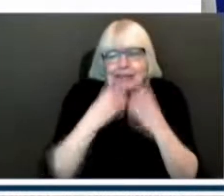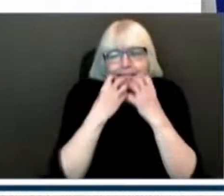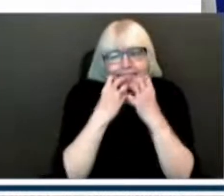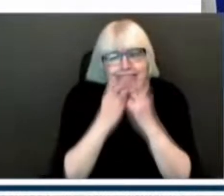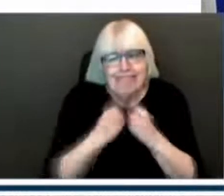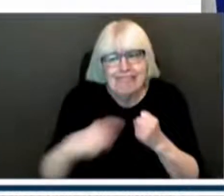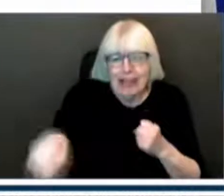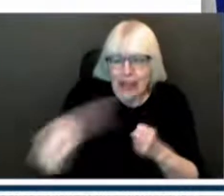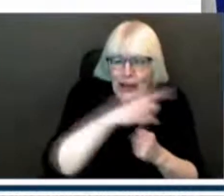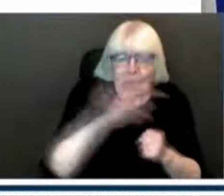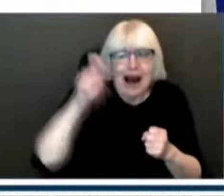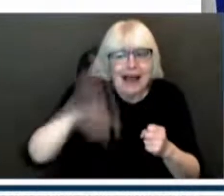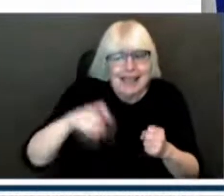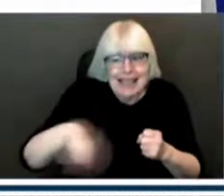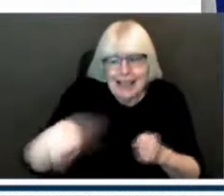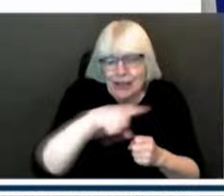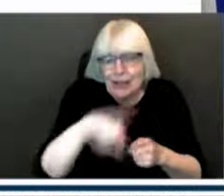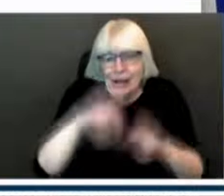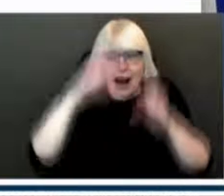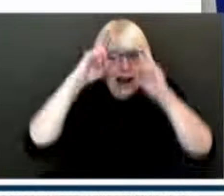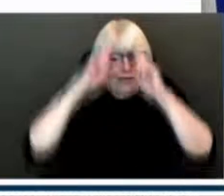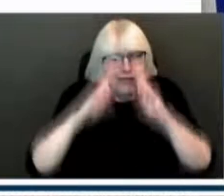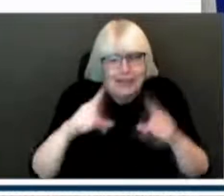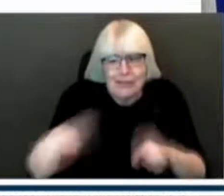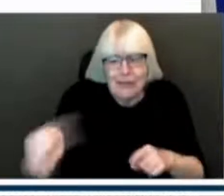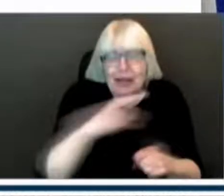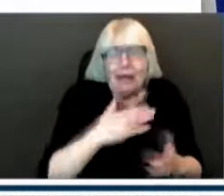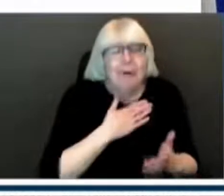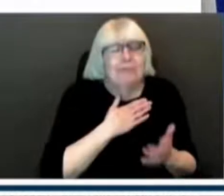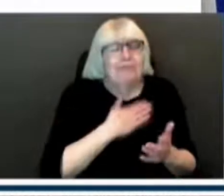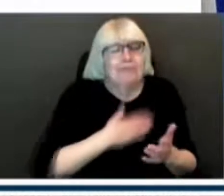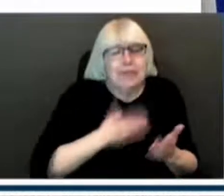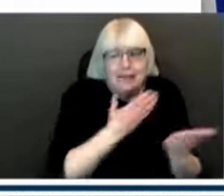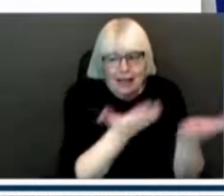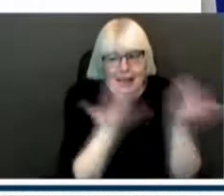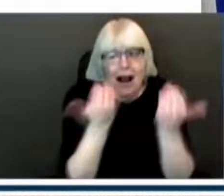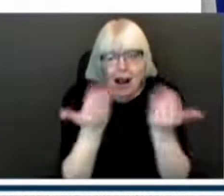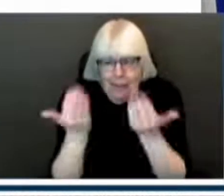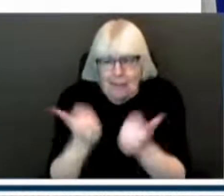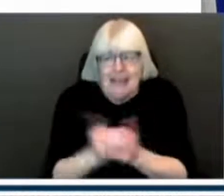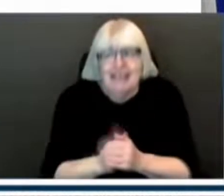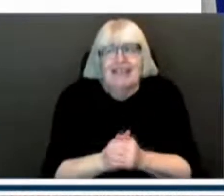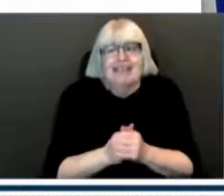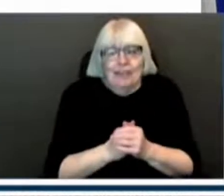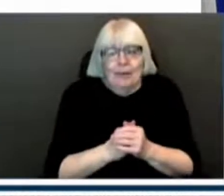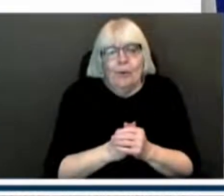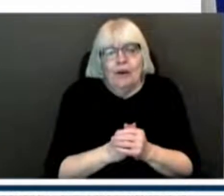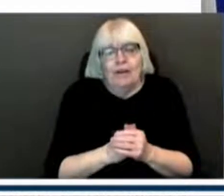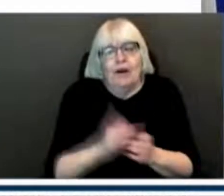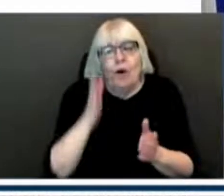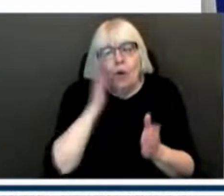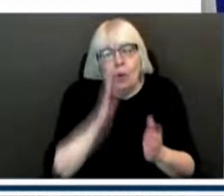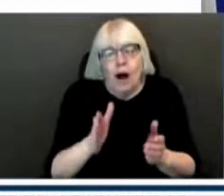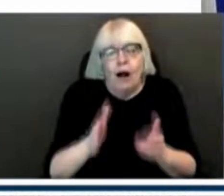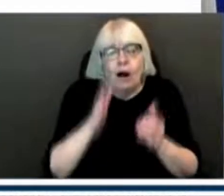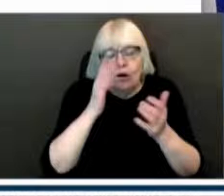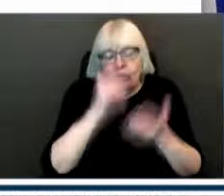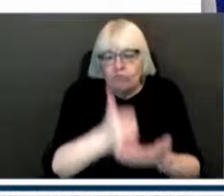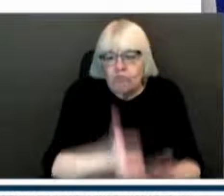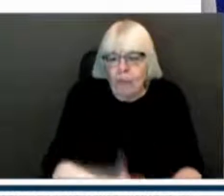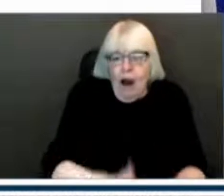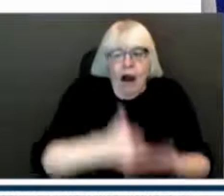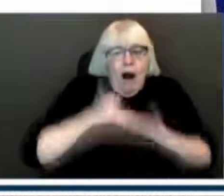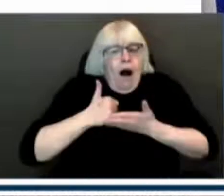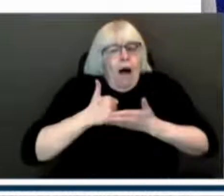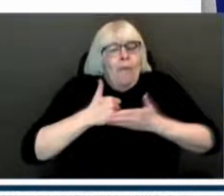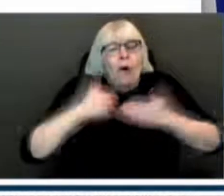If we can get people to return to the industry, it will have a incredibly positive impact and help us with our capacity issues. So I